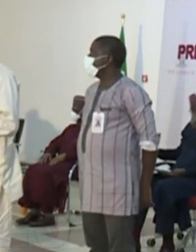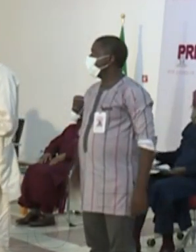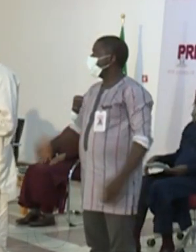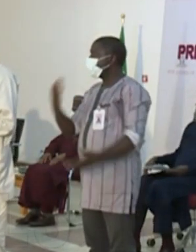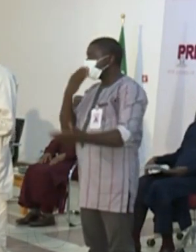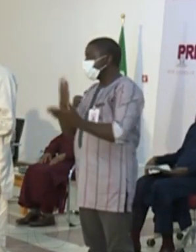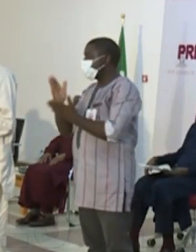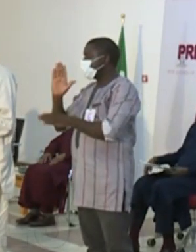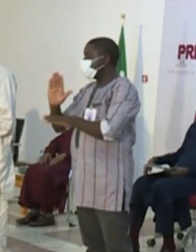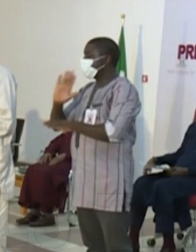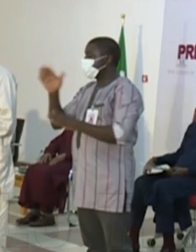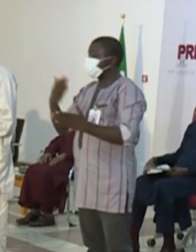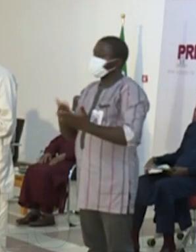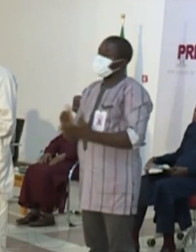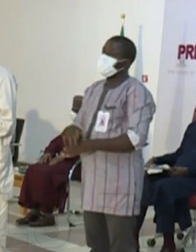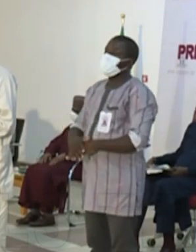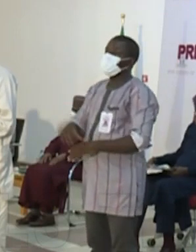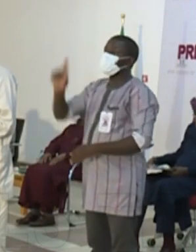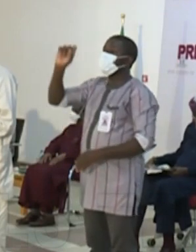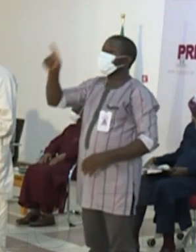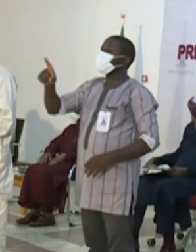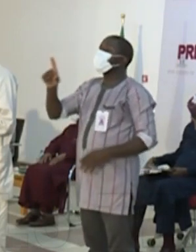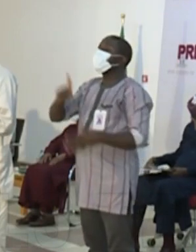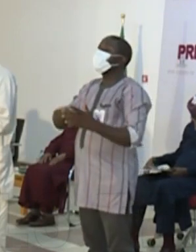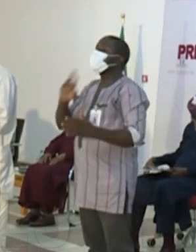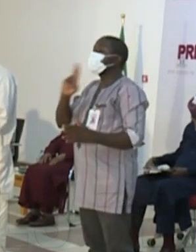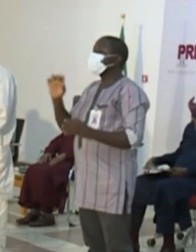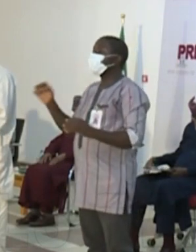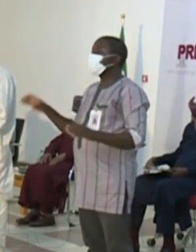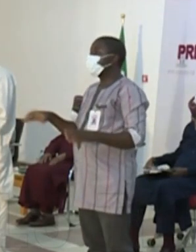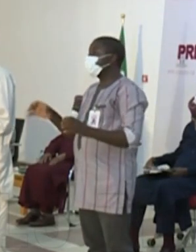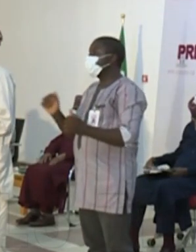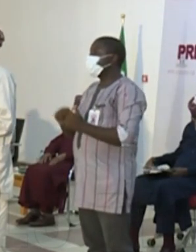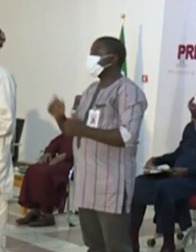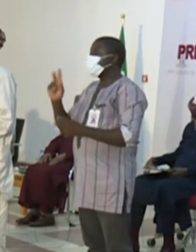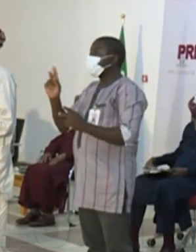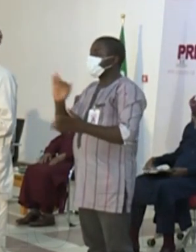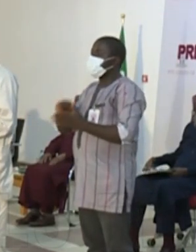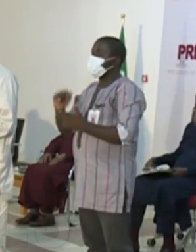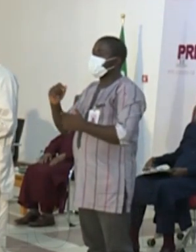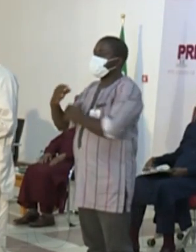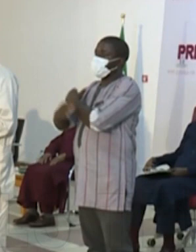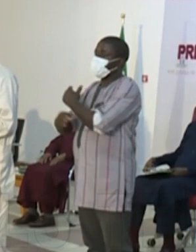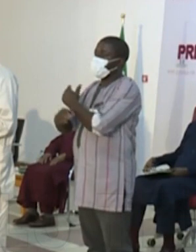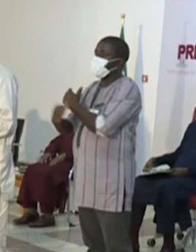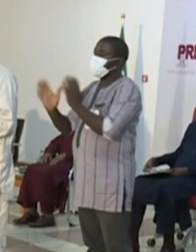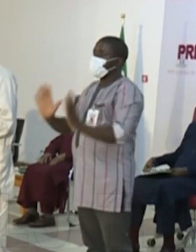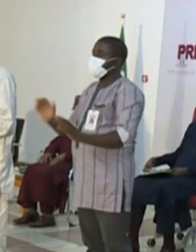Afternoon all. The question is, what are we doing with aliens on expatriate quota,